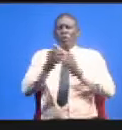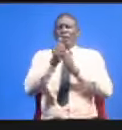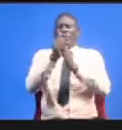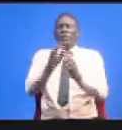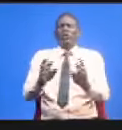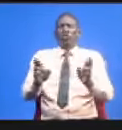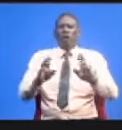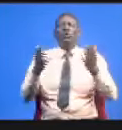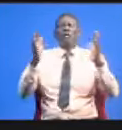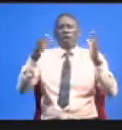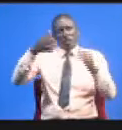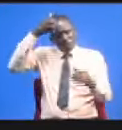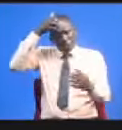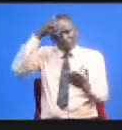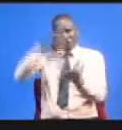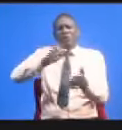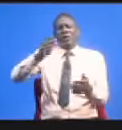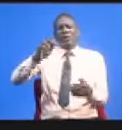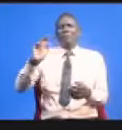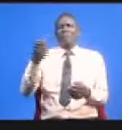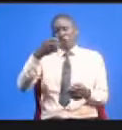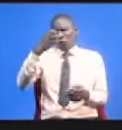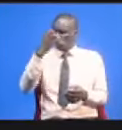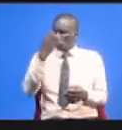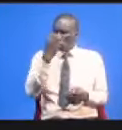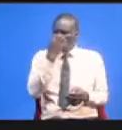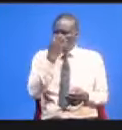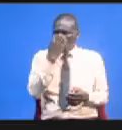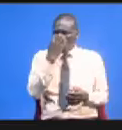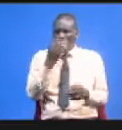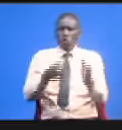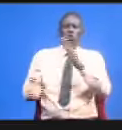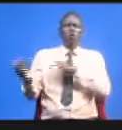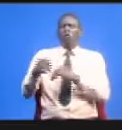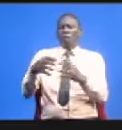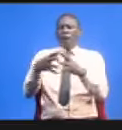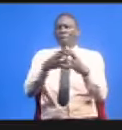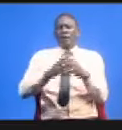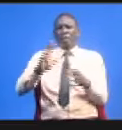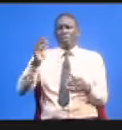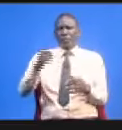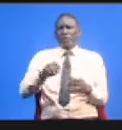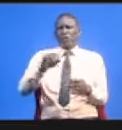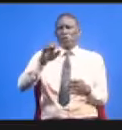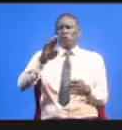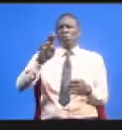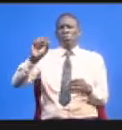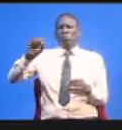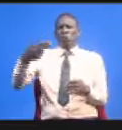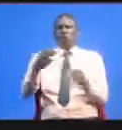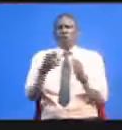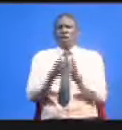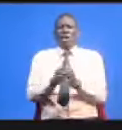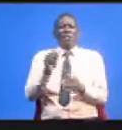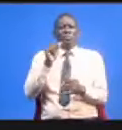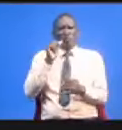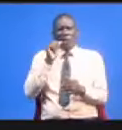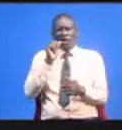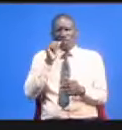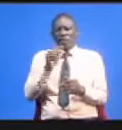World leaders who have congratulated Trump include Kenya's President William Ruto, former US President George Bush,